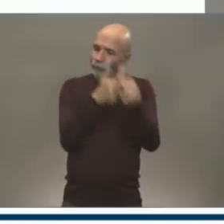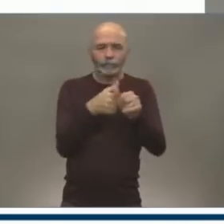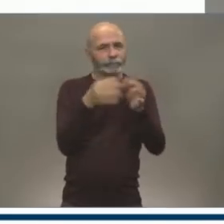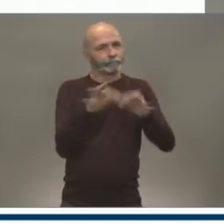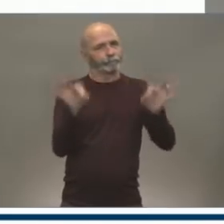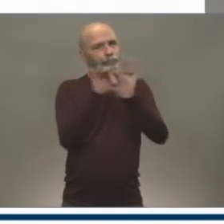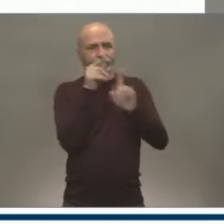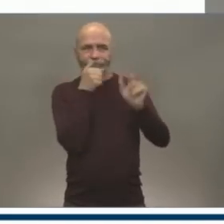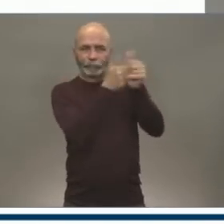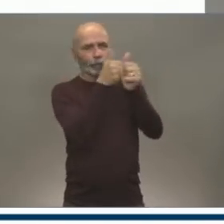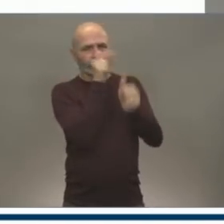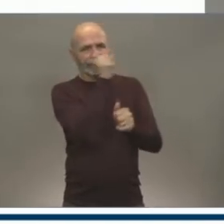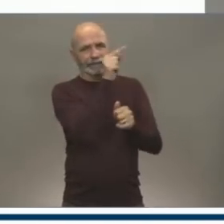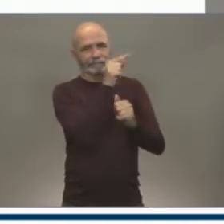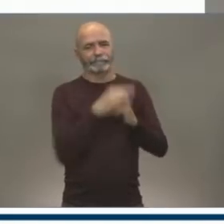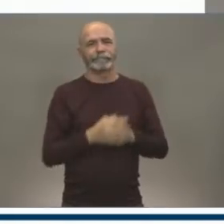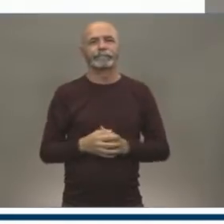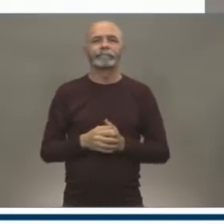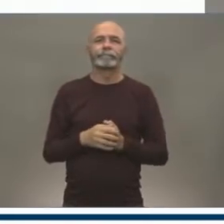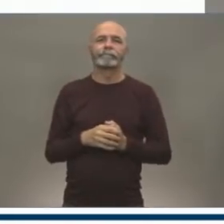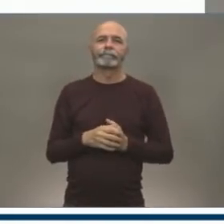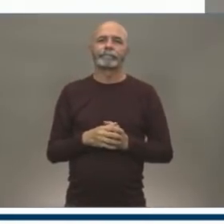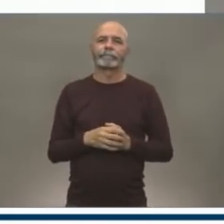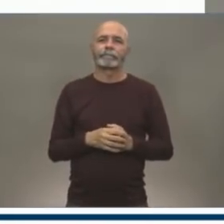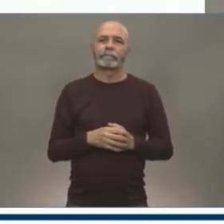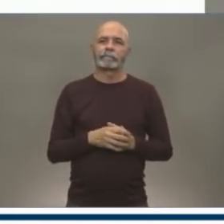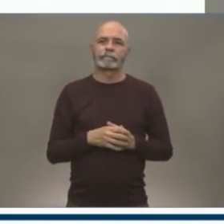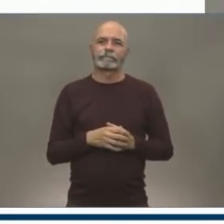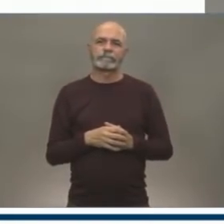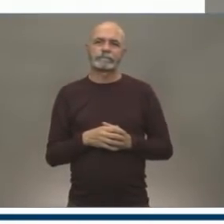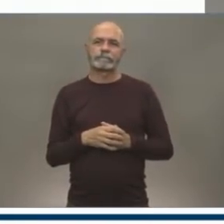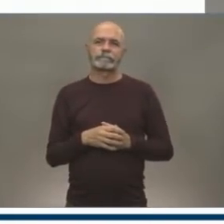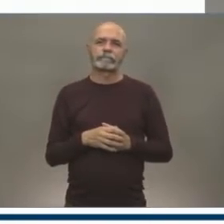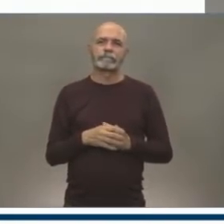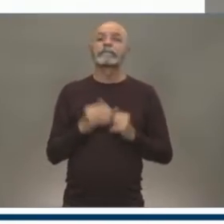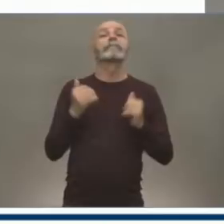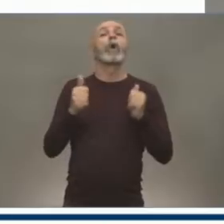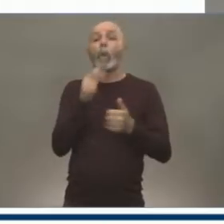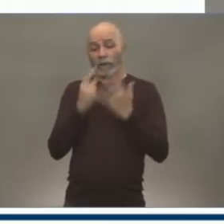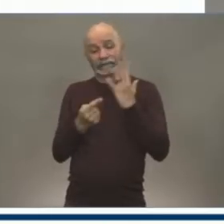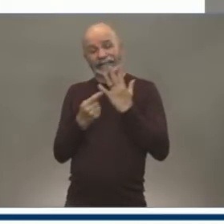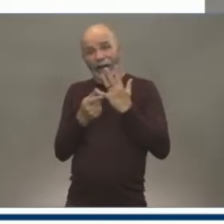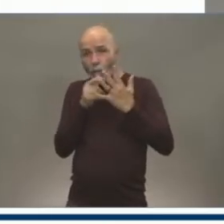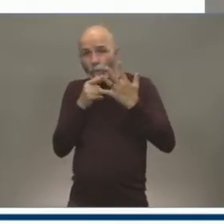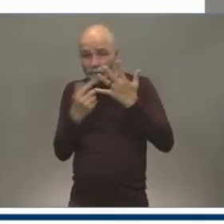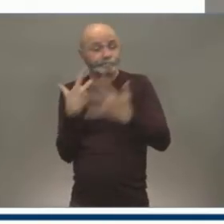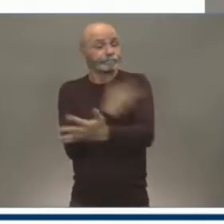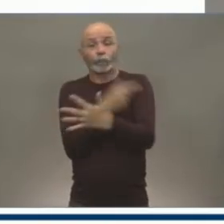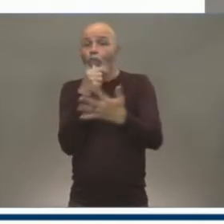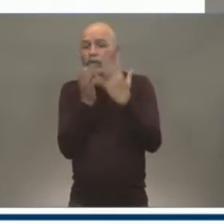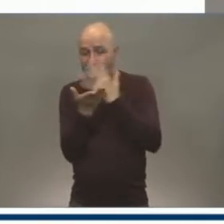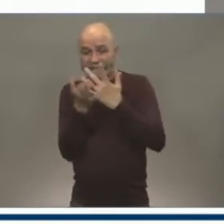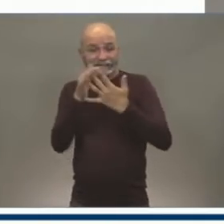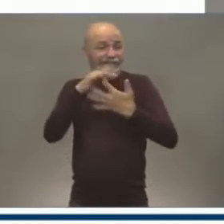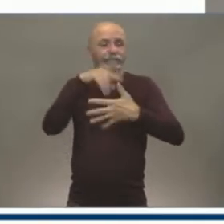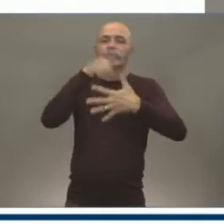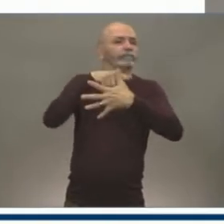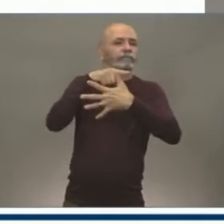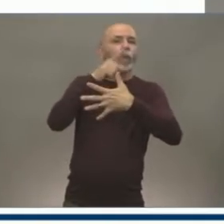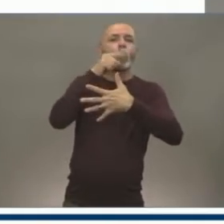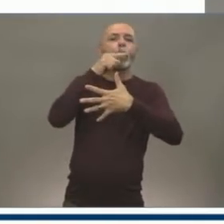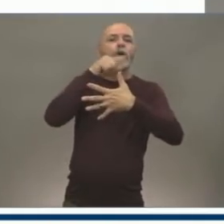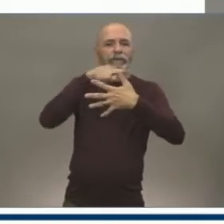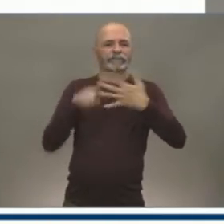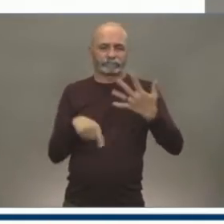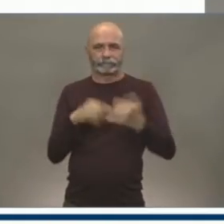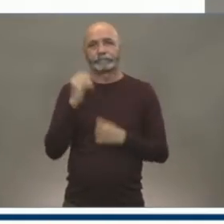and have a consistency about how we prioritize for that vaccine. So in the weeks ahead, we'll be working to understand